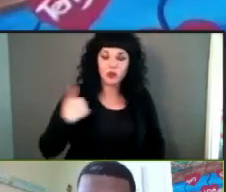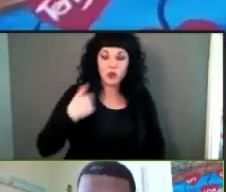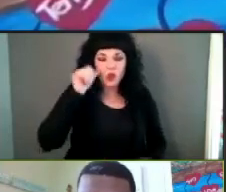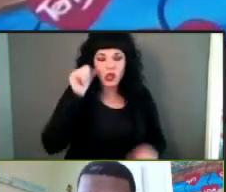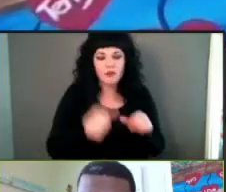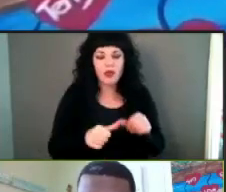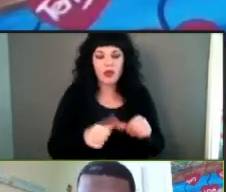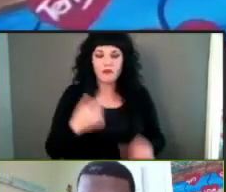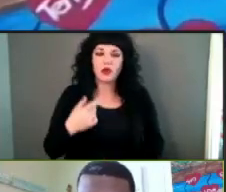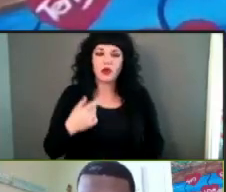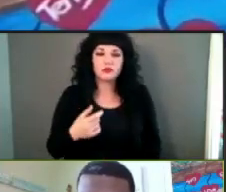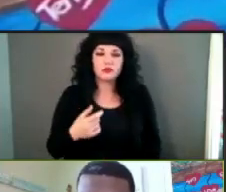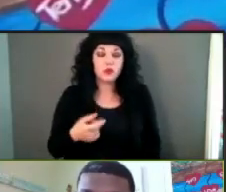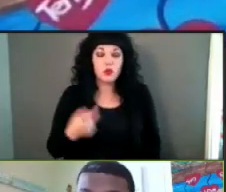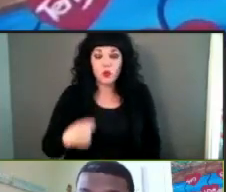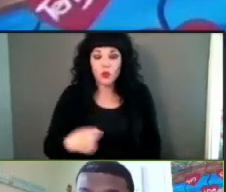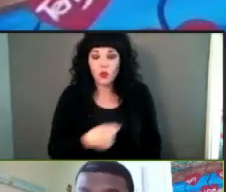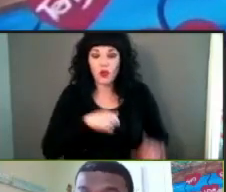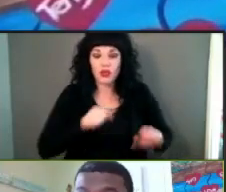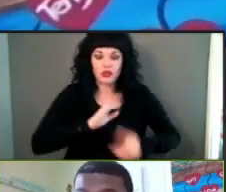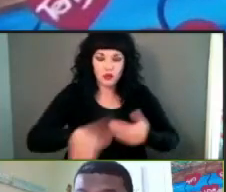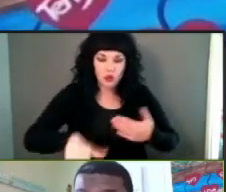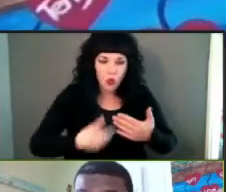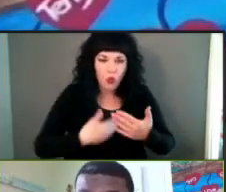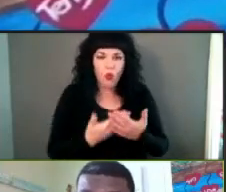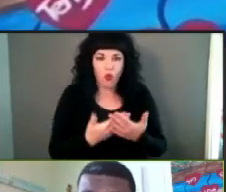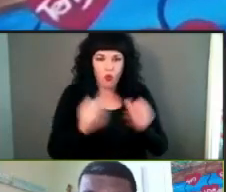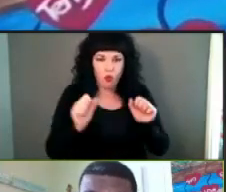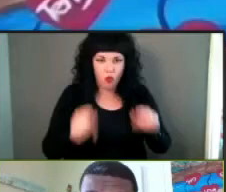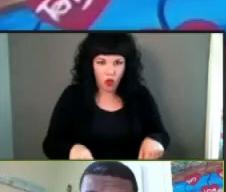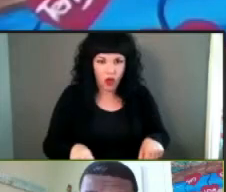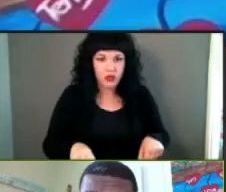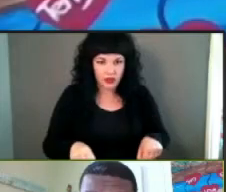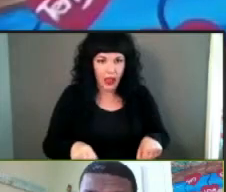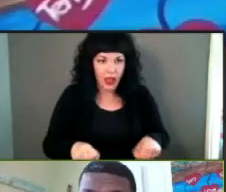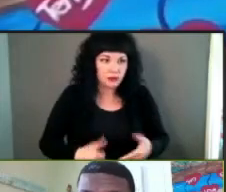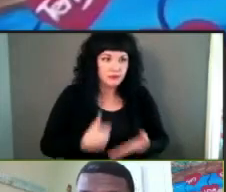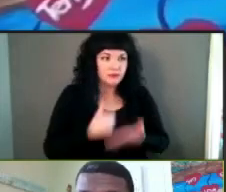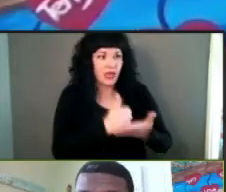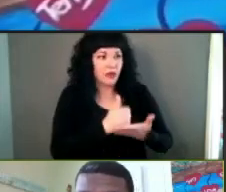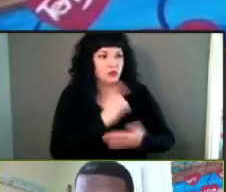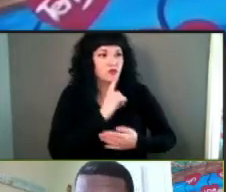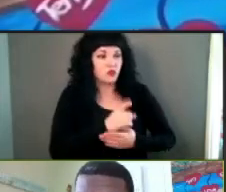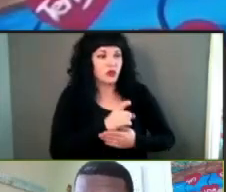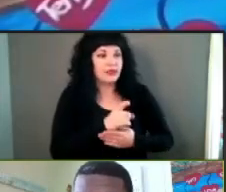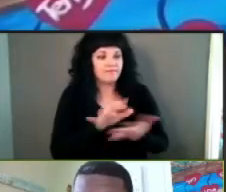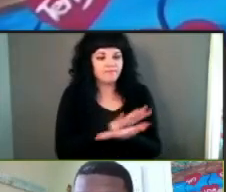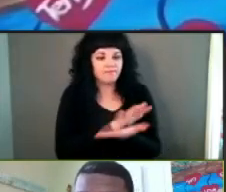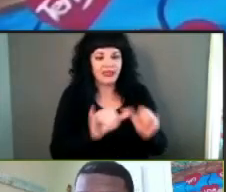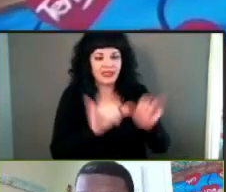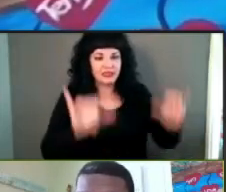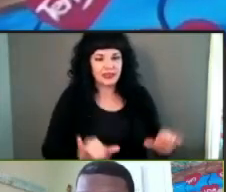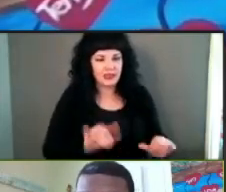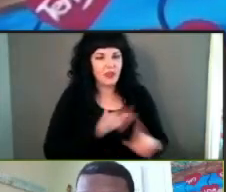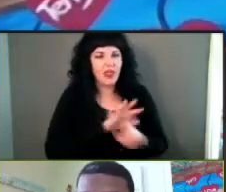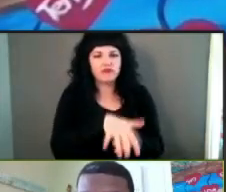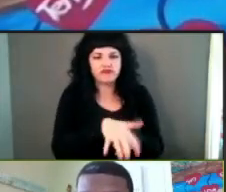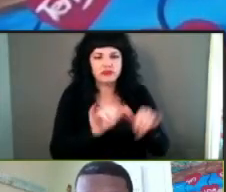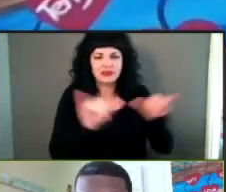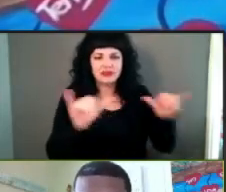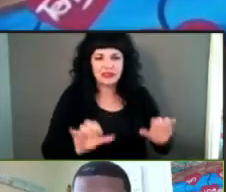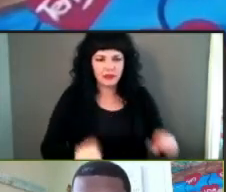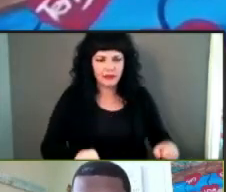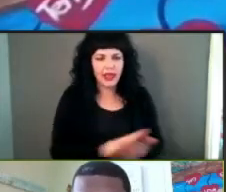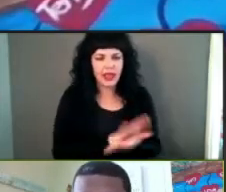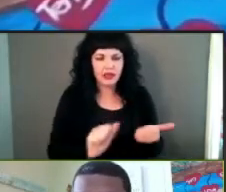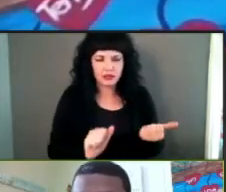a role in tearing down the system that holds us down. Everybody has a role in combating racism and implicit